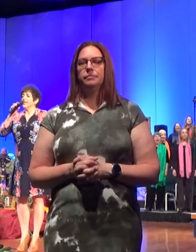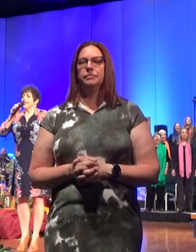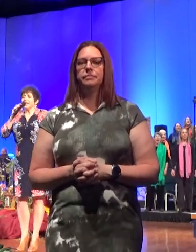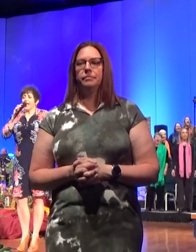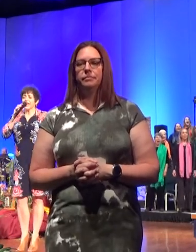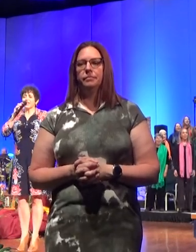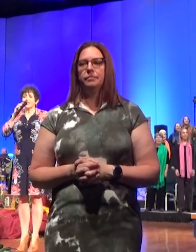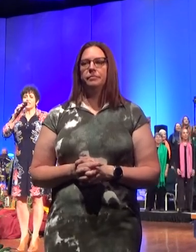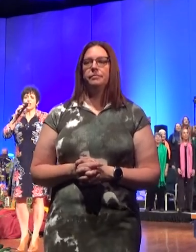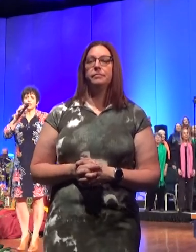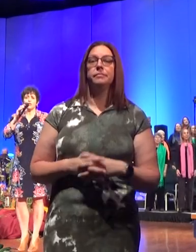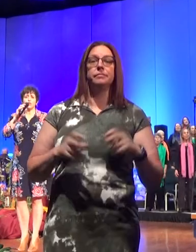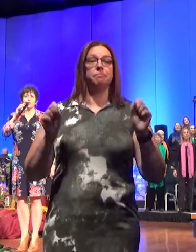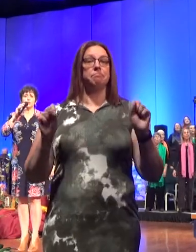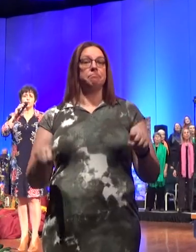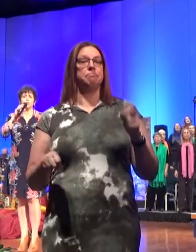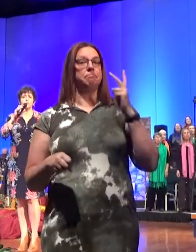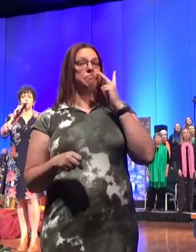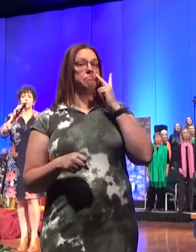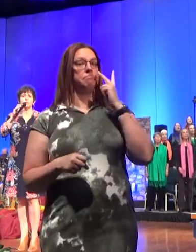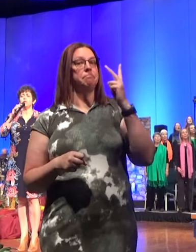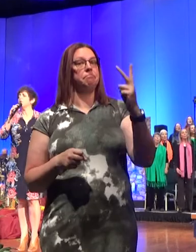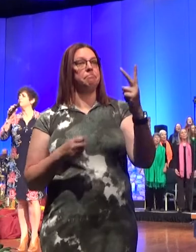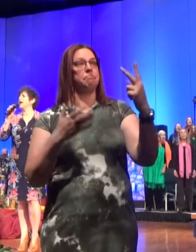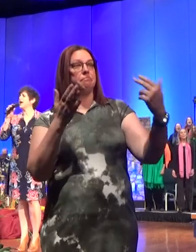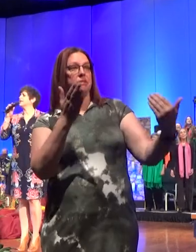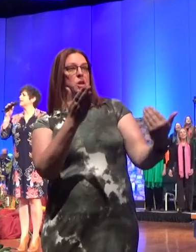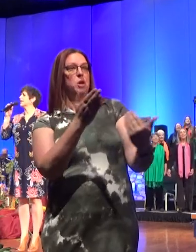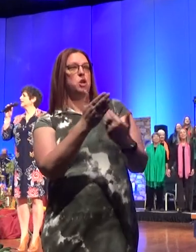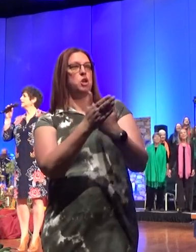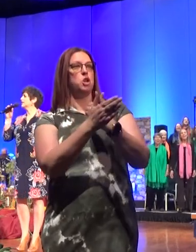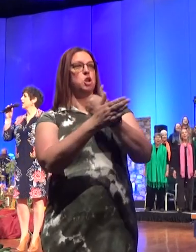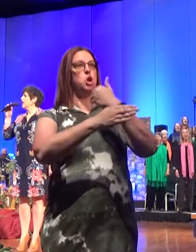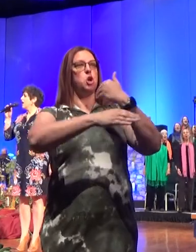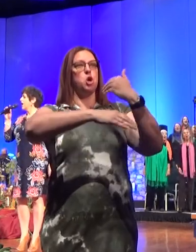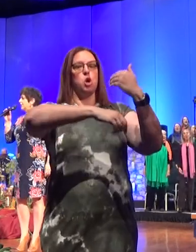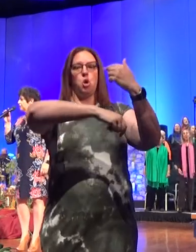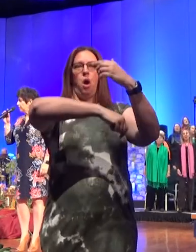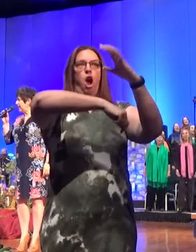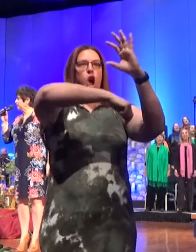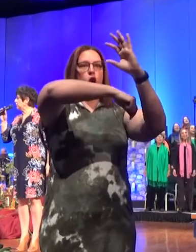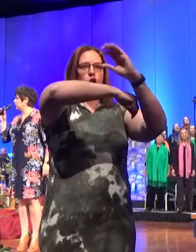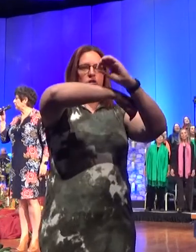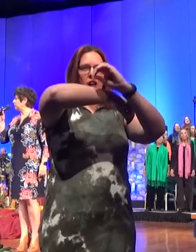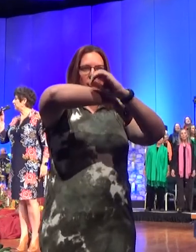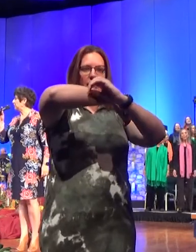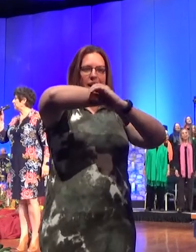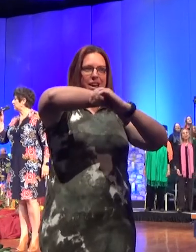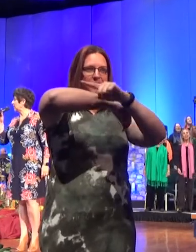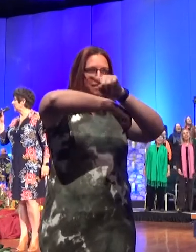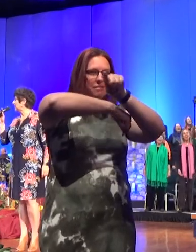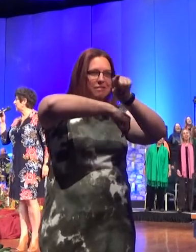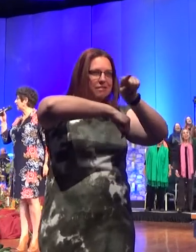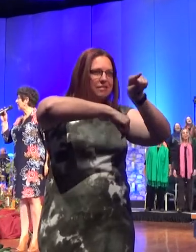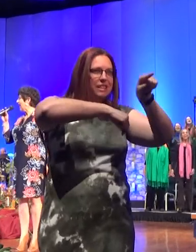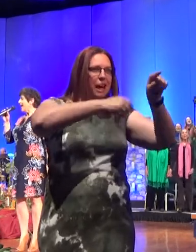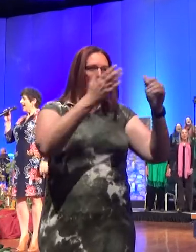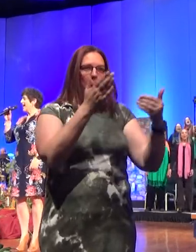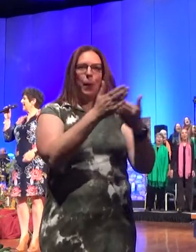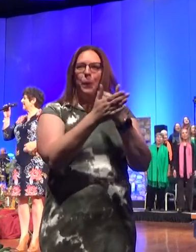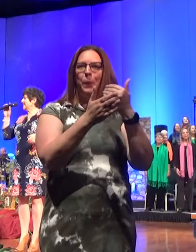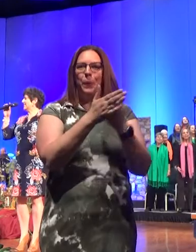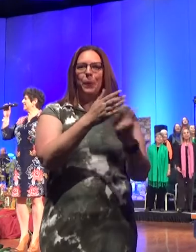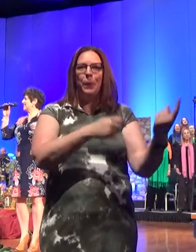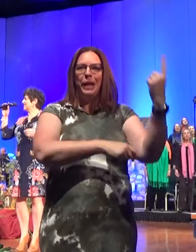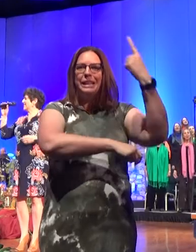I can see a new horizon on a brand new day. I can see